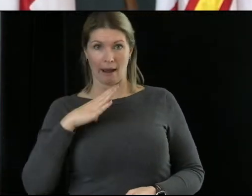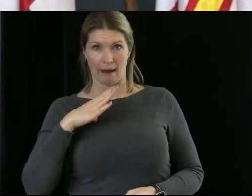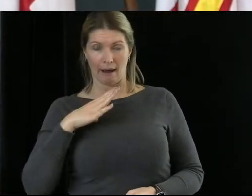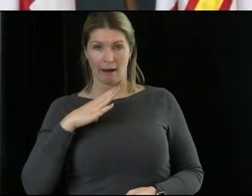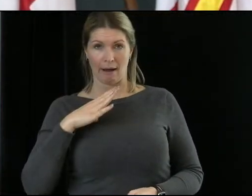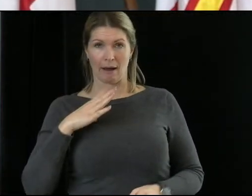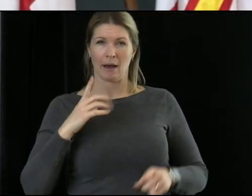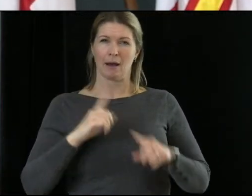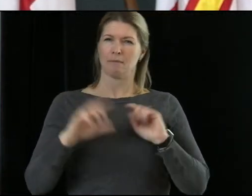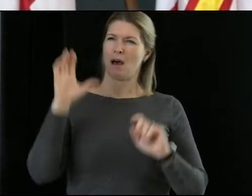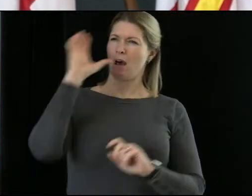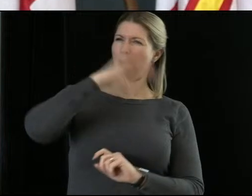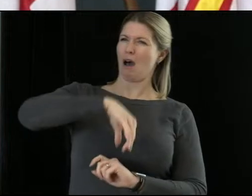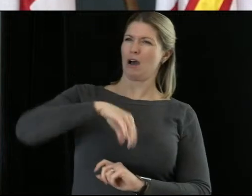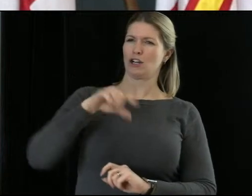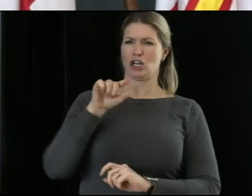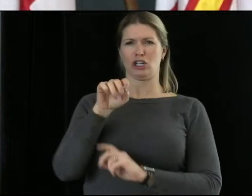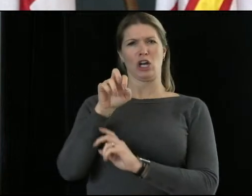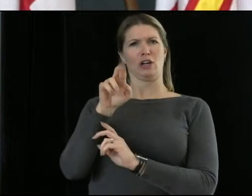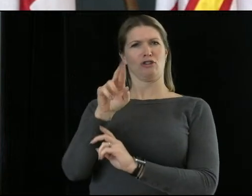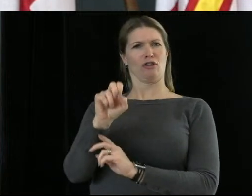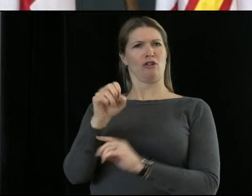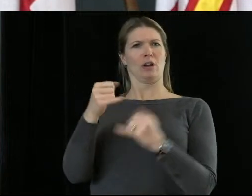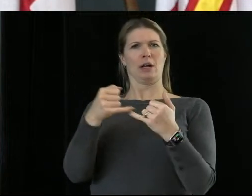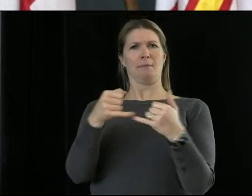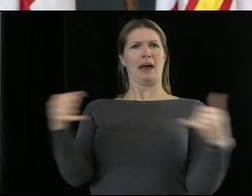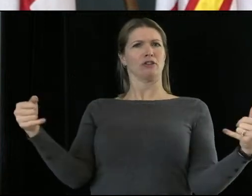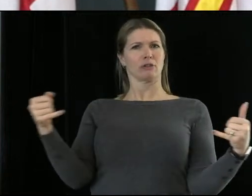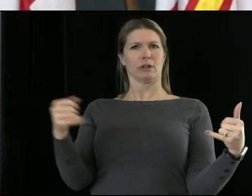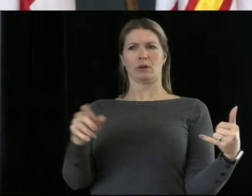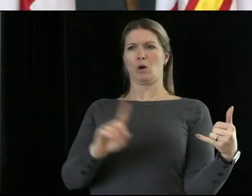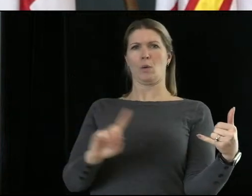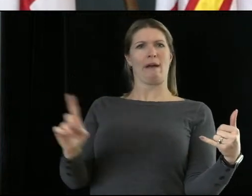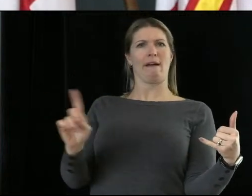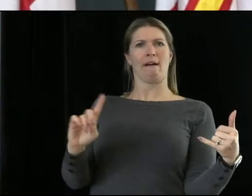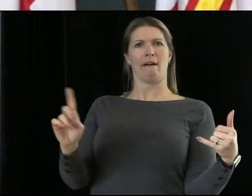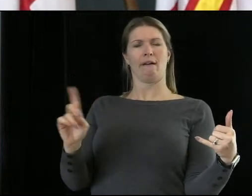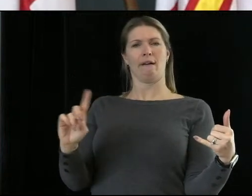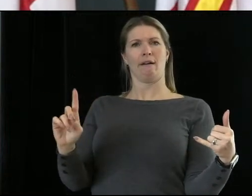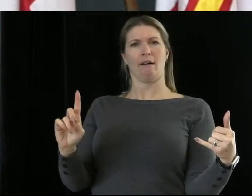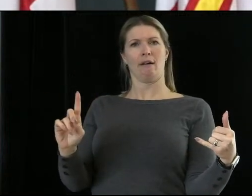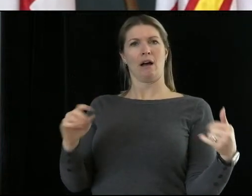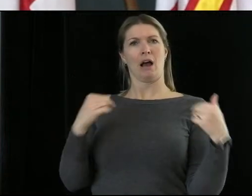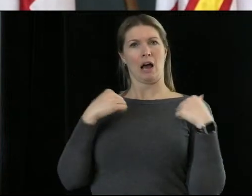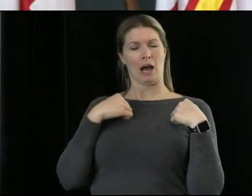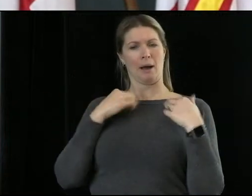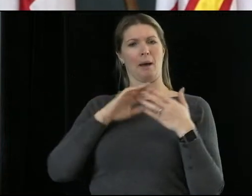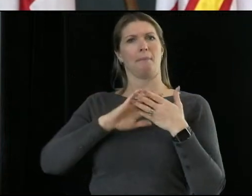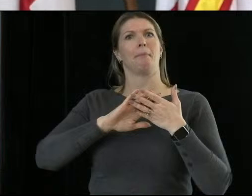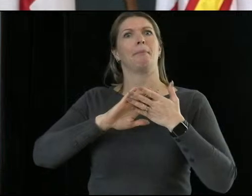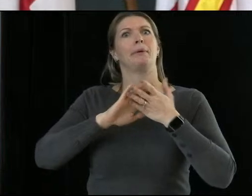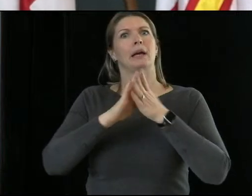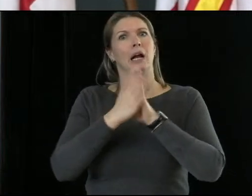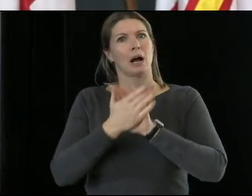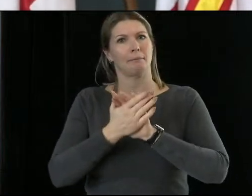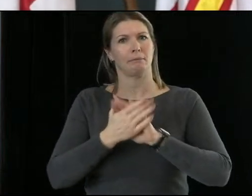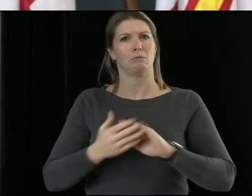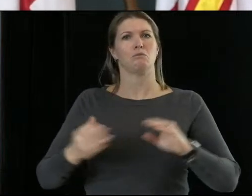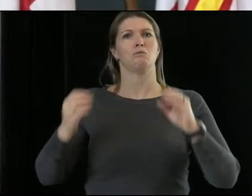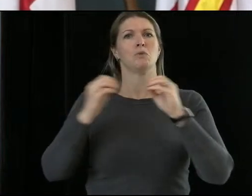the cultural weight of gender knows no bounds. As I grow more comfortable with the way I present,